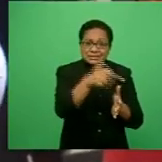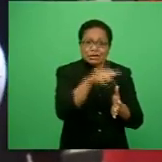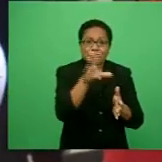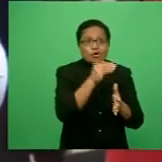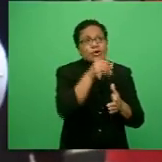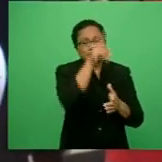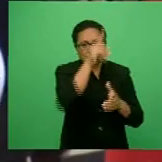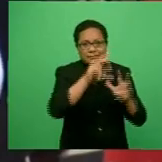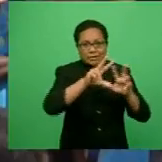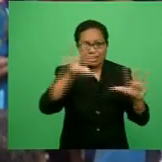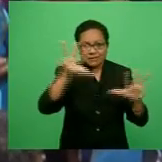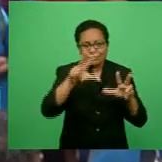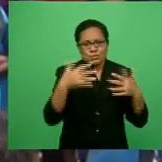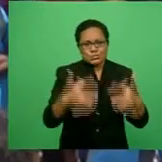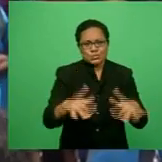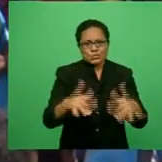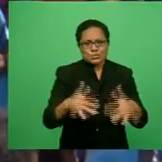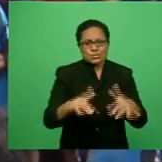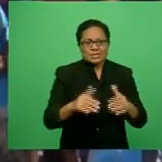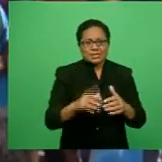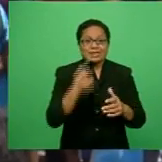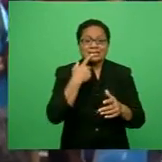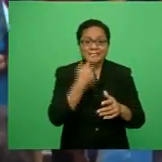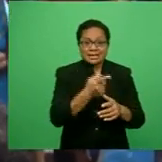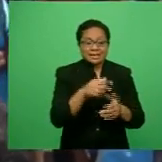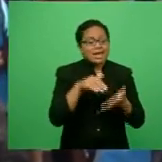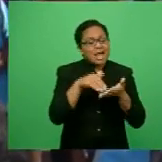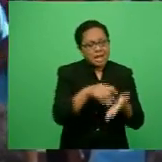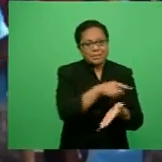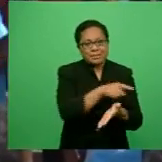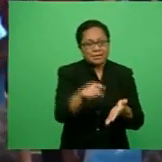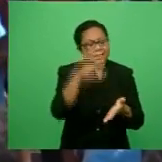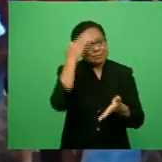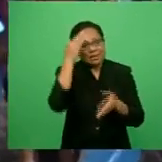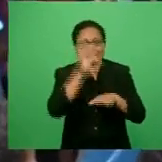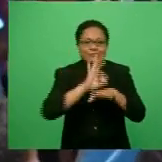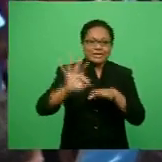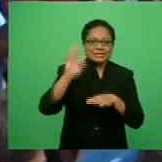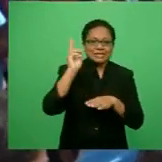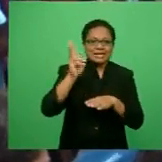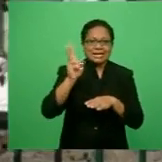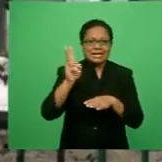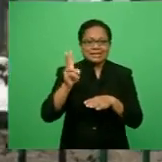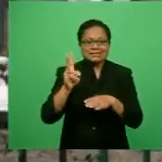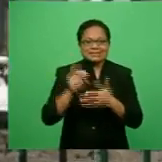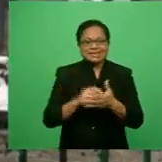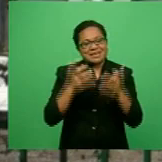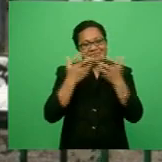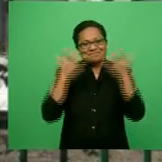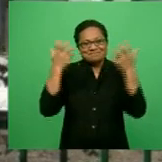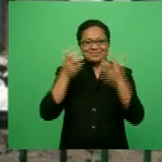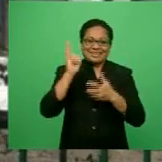Cesario Kenandina, says such events help them refresh their minds during these trying times.